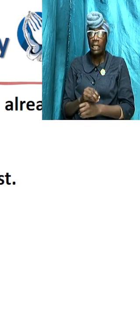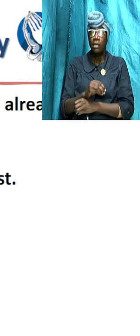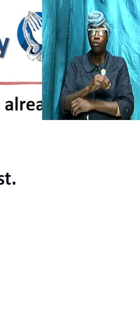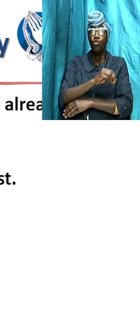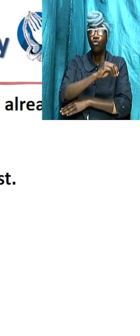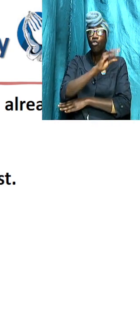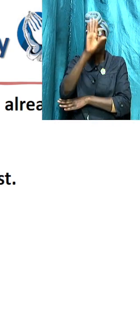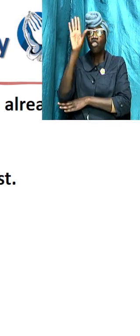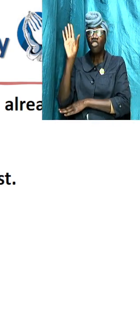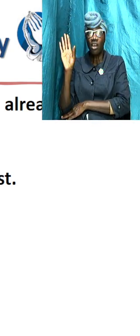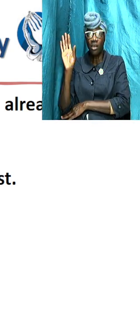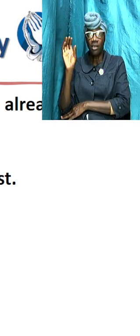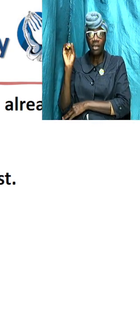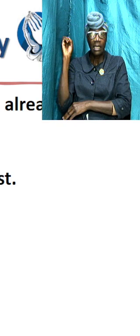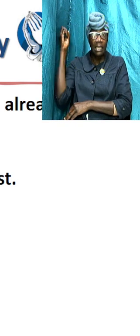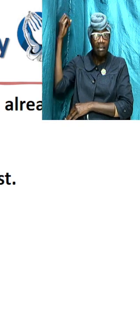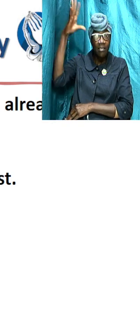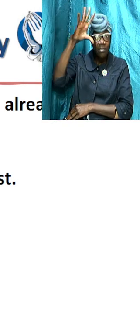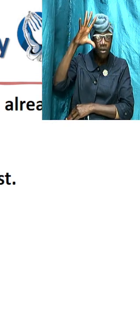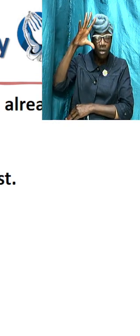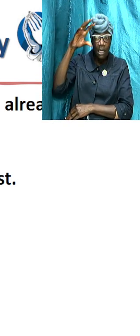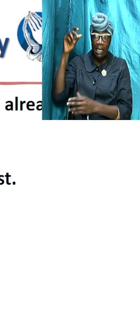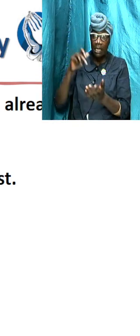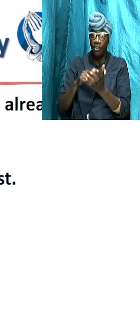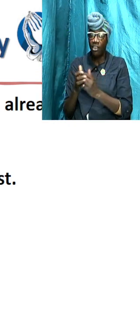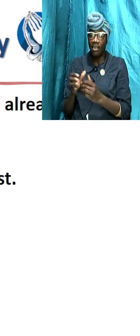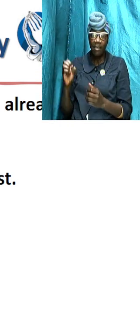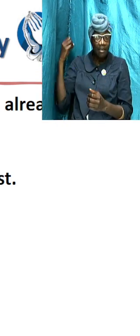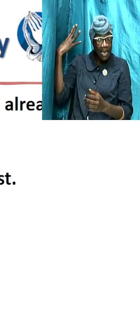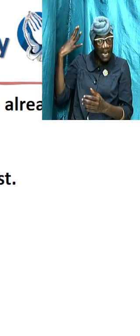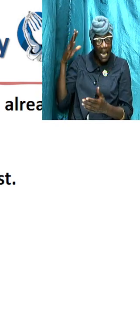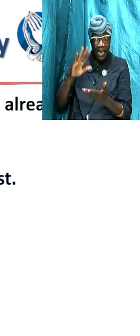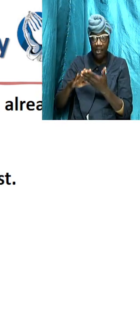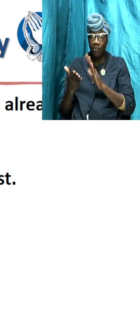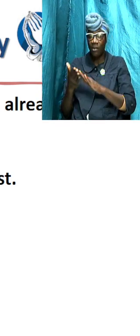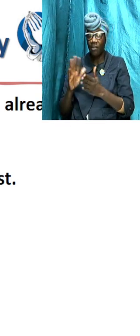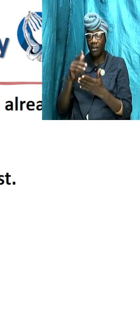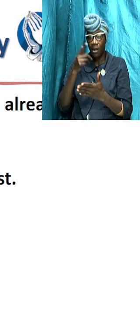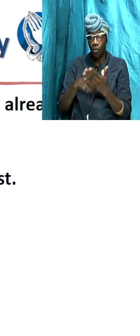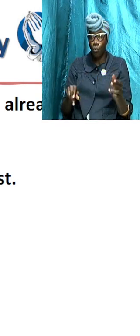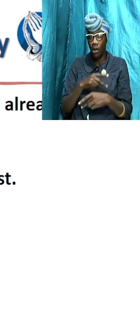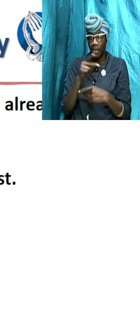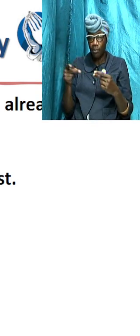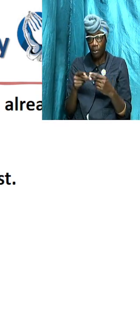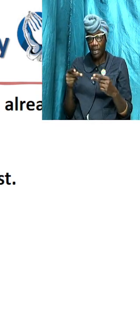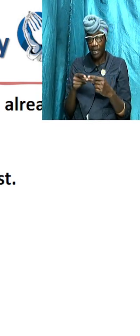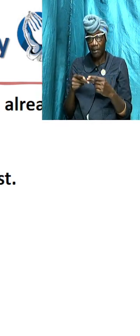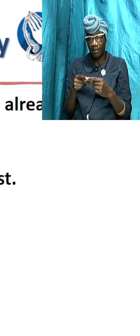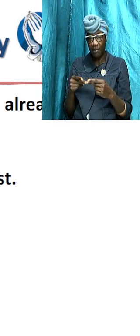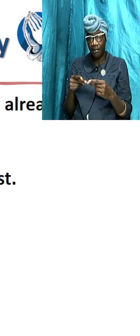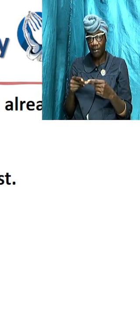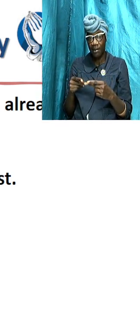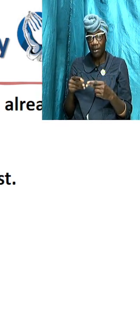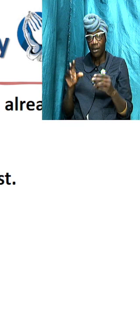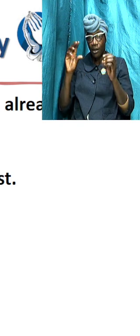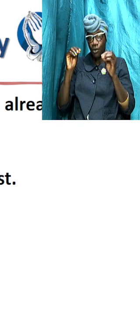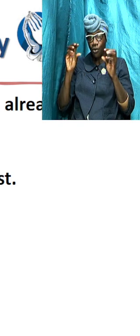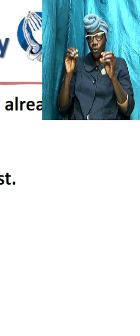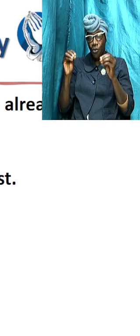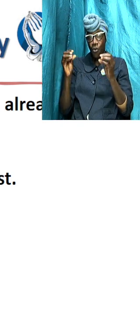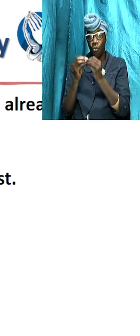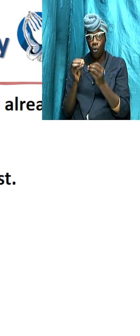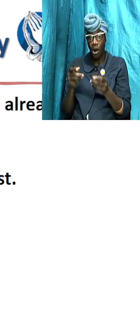be the light of the city. My God, what a place. Probably you could say, no more. Probably type that, no